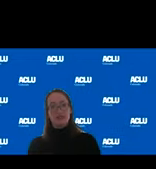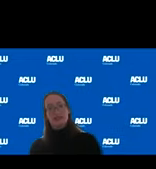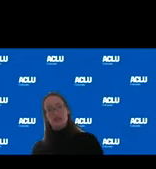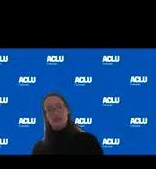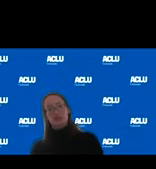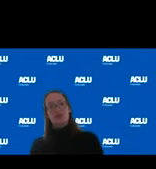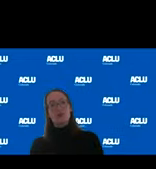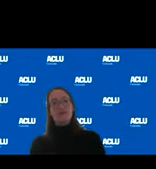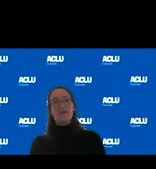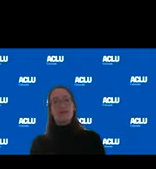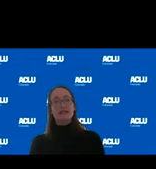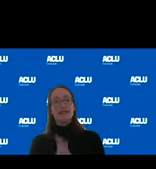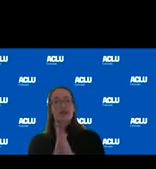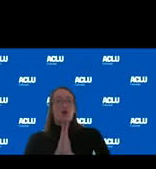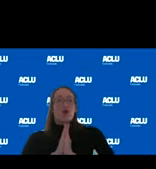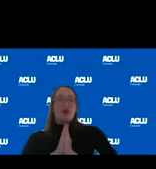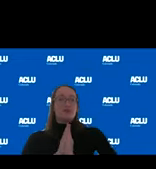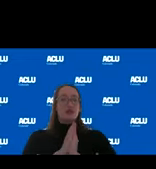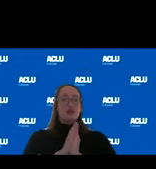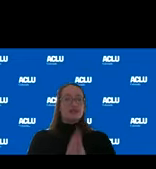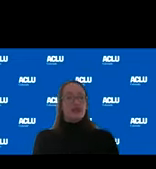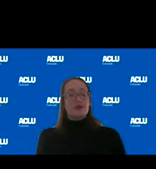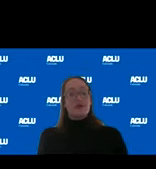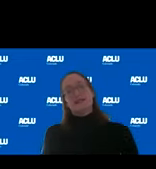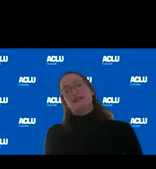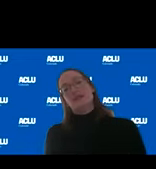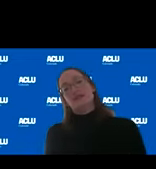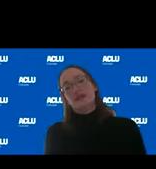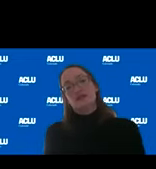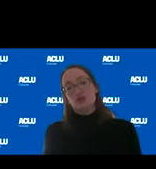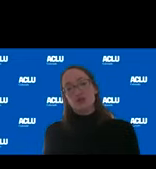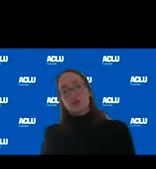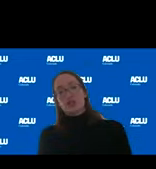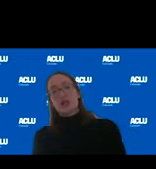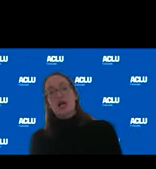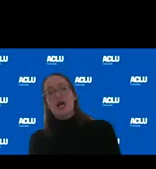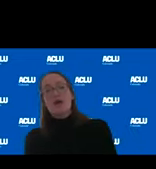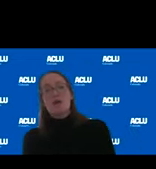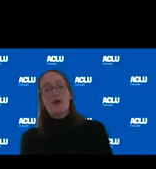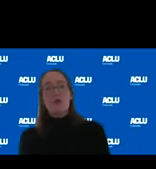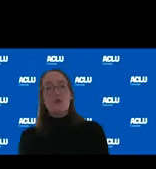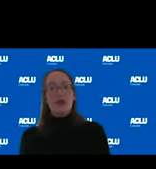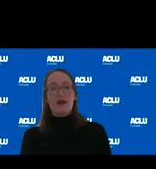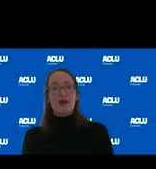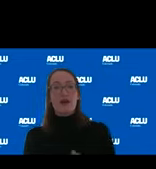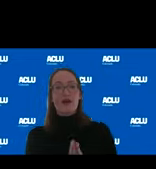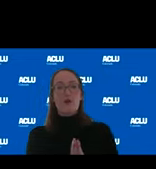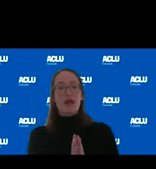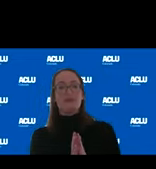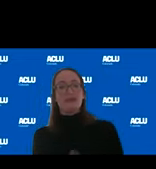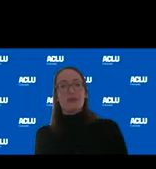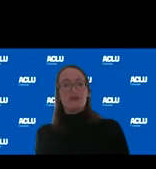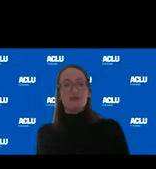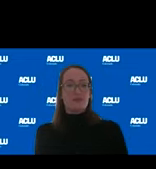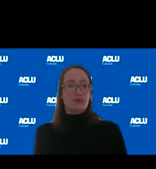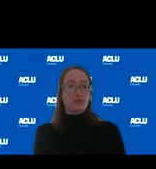opportunity to cure. So what does that mean? A good example or case study of this is in Georgia, where